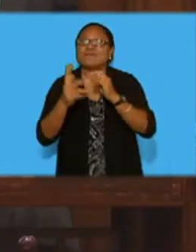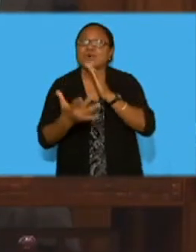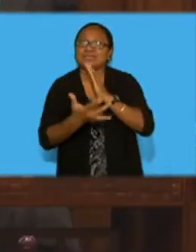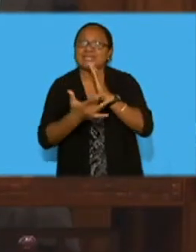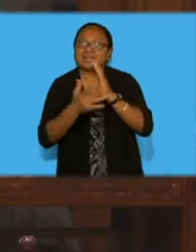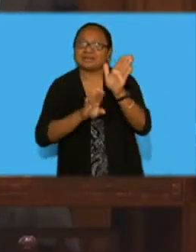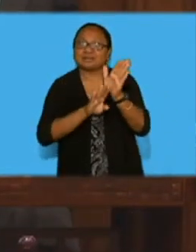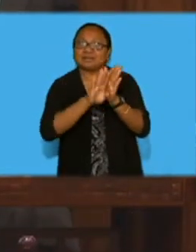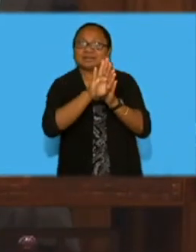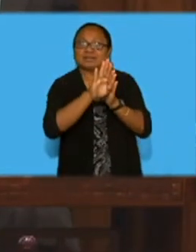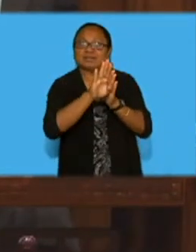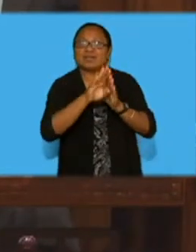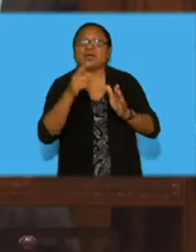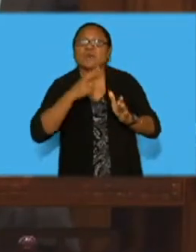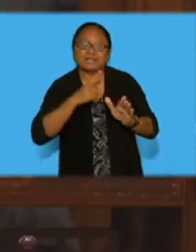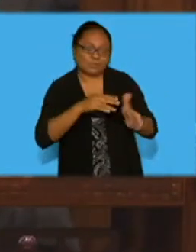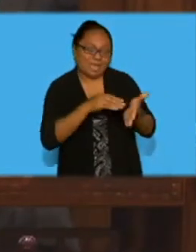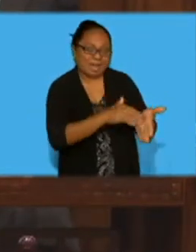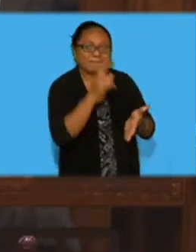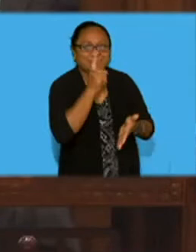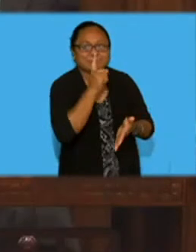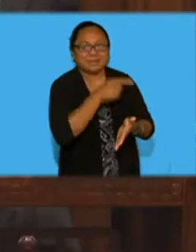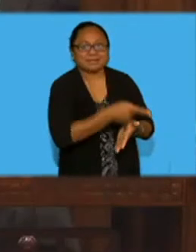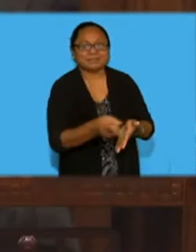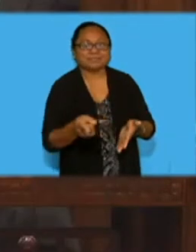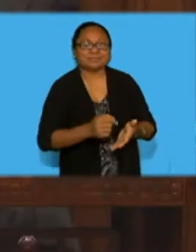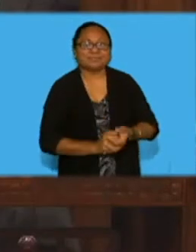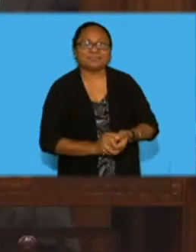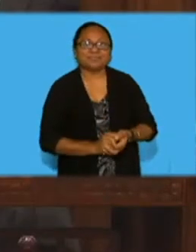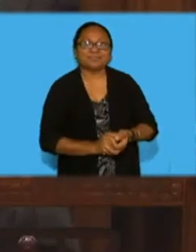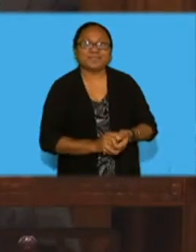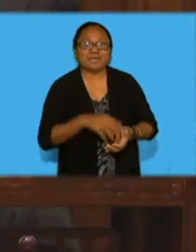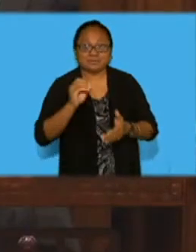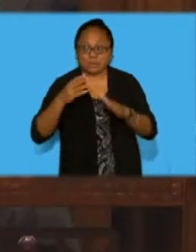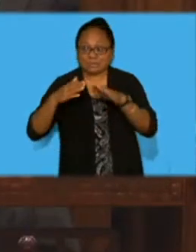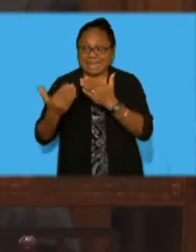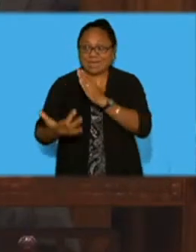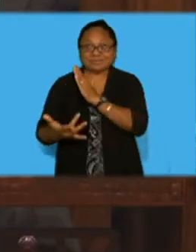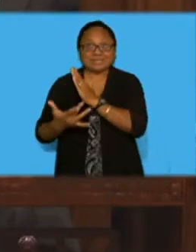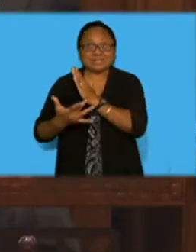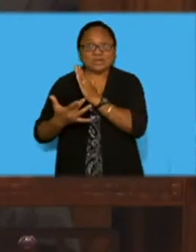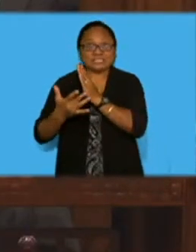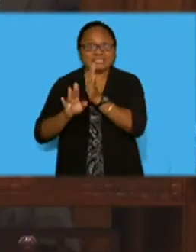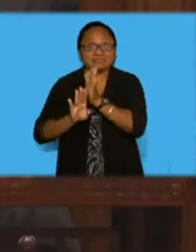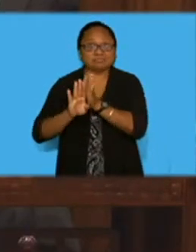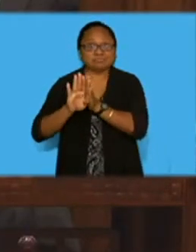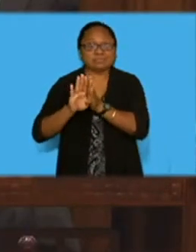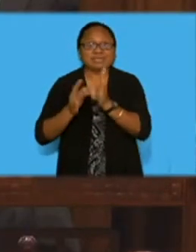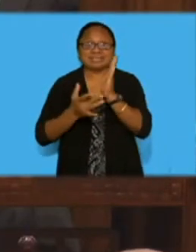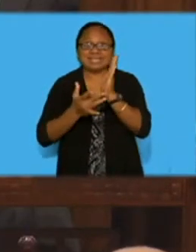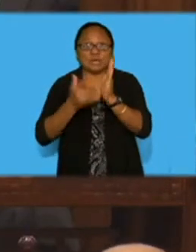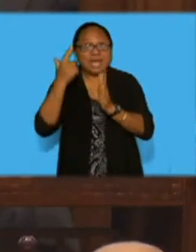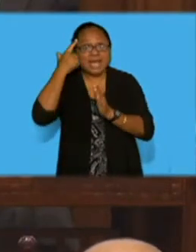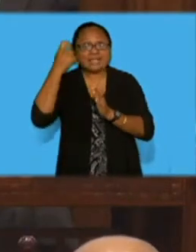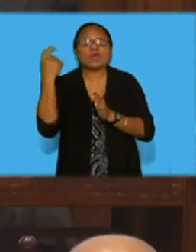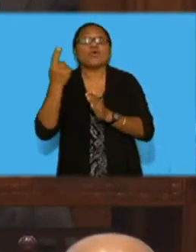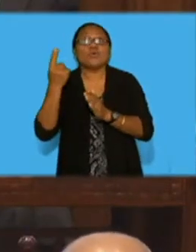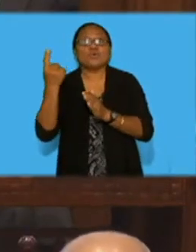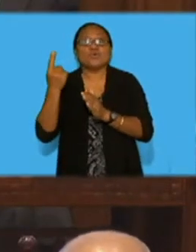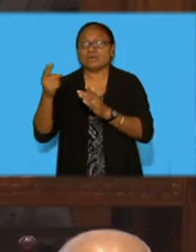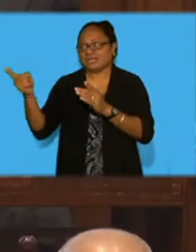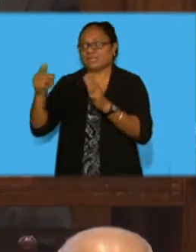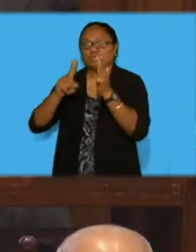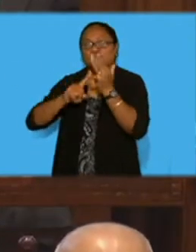private sector to increase their bottom line. Madam Speaker, in this case, the technological innovation that was done by the University of the South Pacific